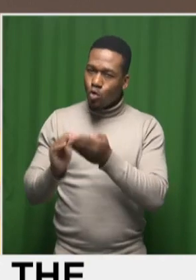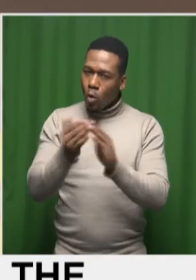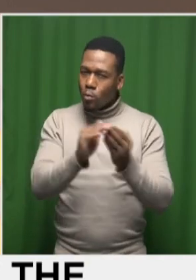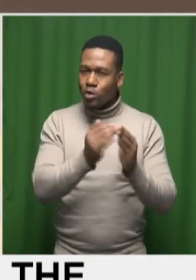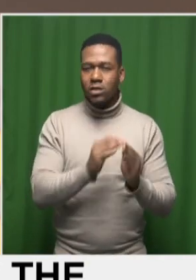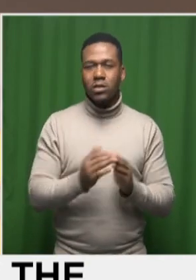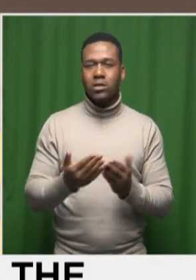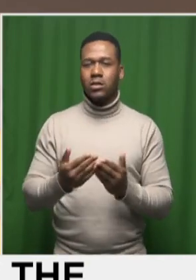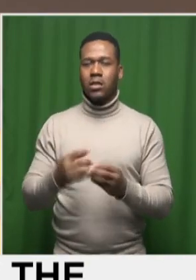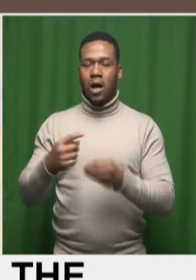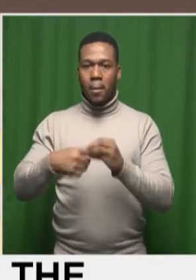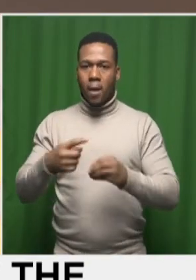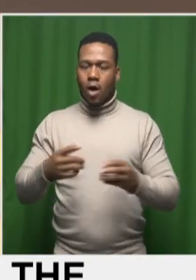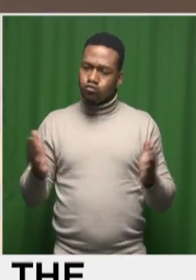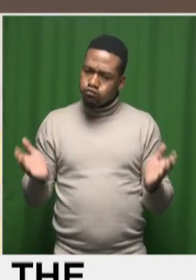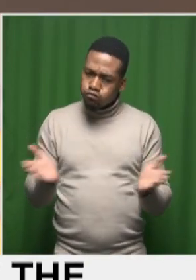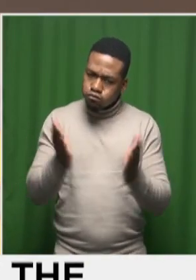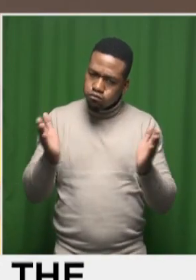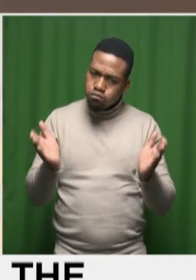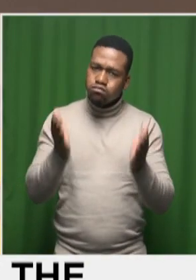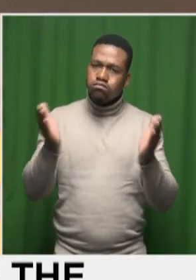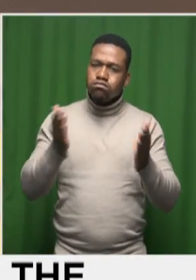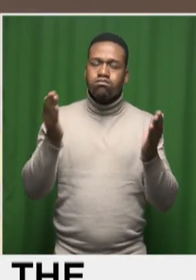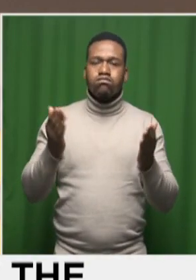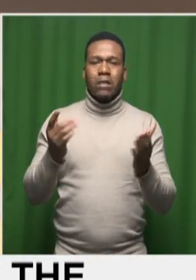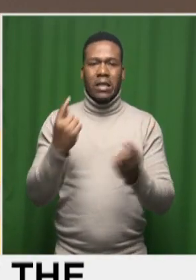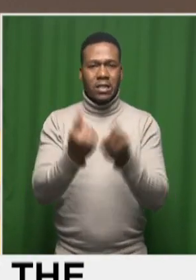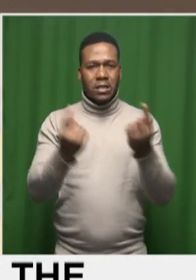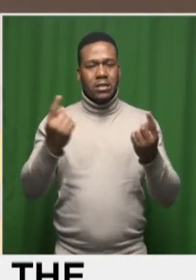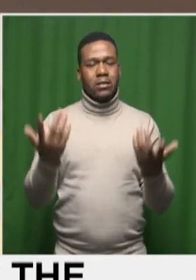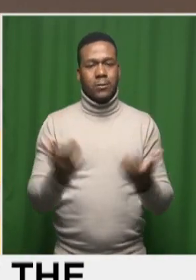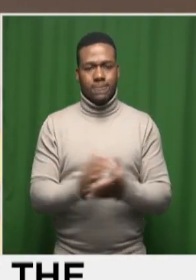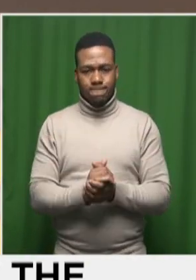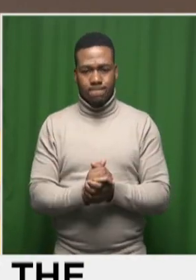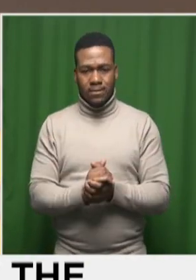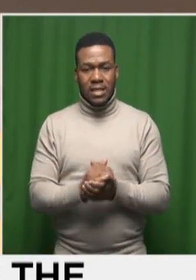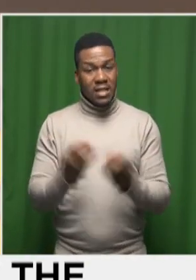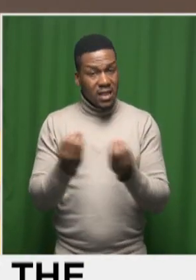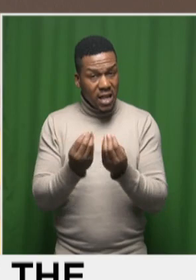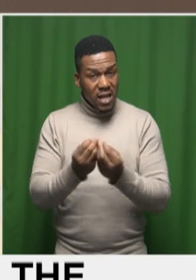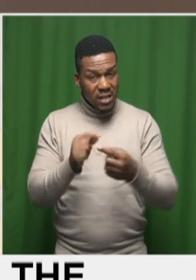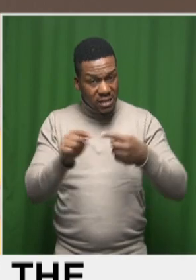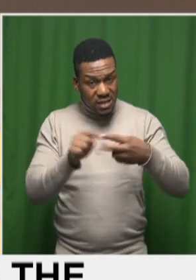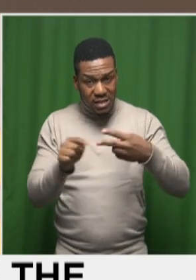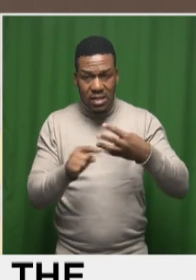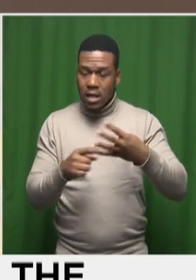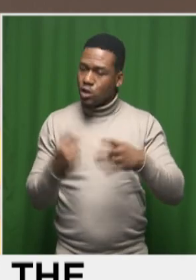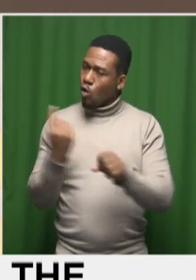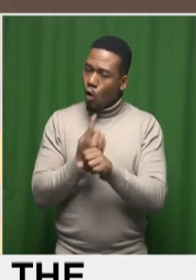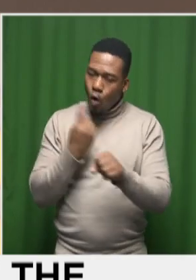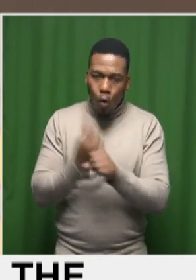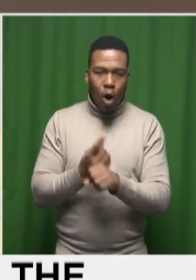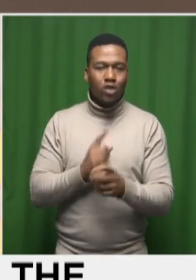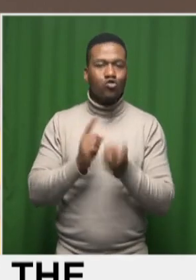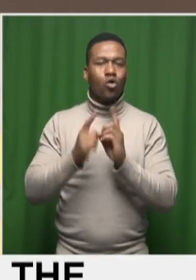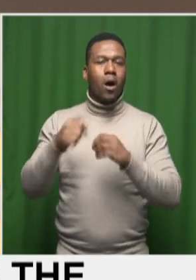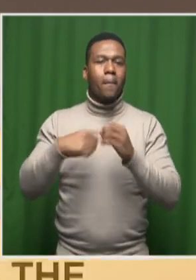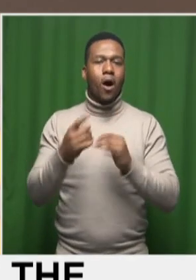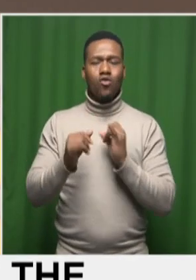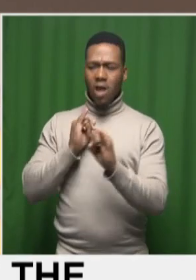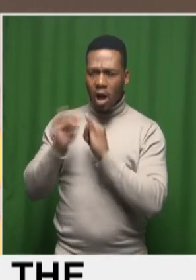about lifting each other up. Yeah. These are things that he spoke about, you know, constantly in songs, in